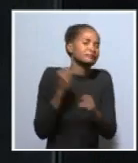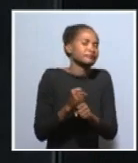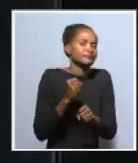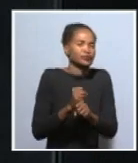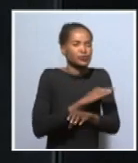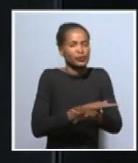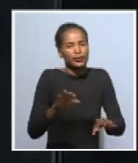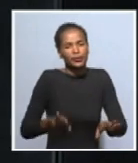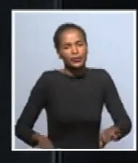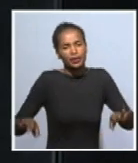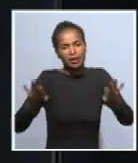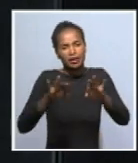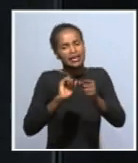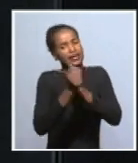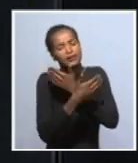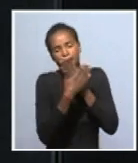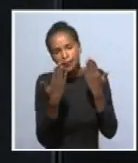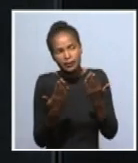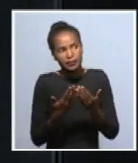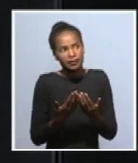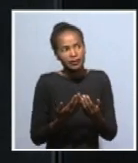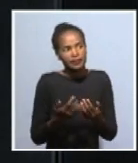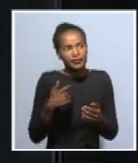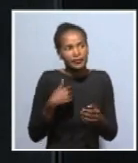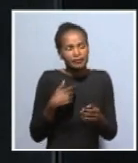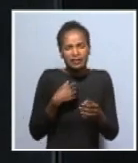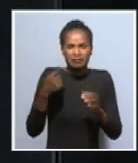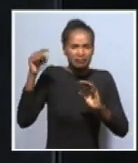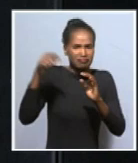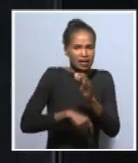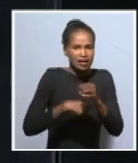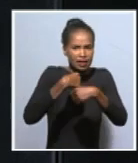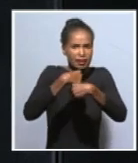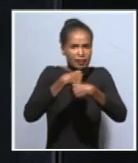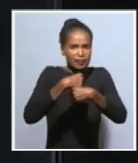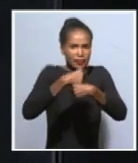I wouldn't like to go into the green schemes really, but